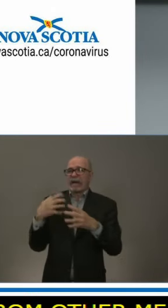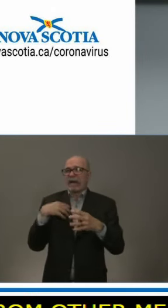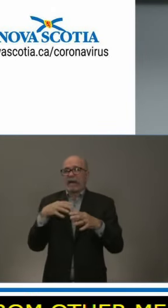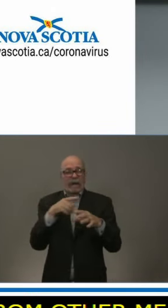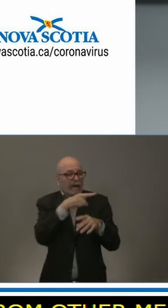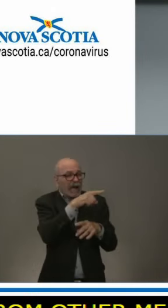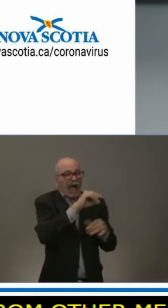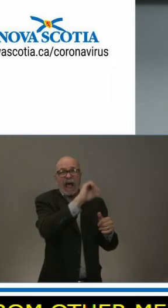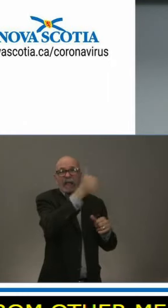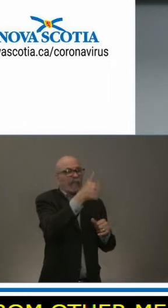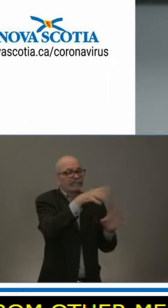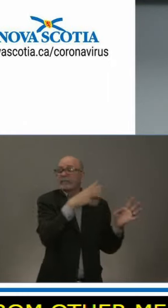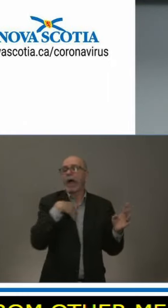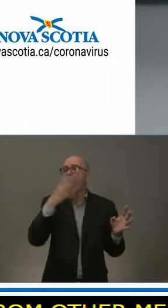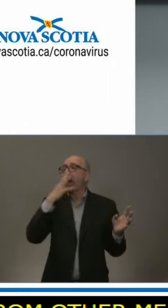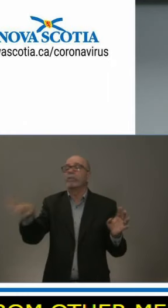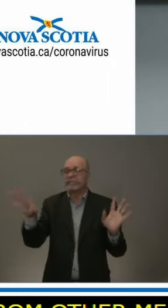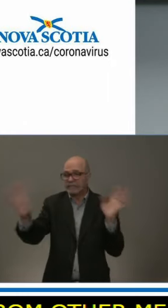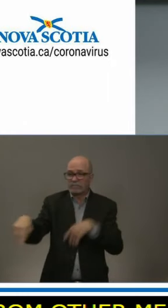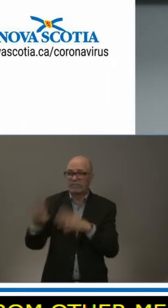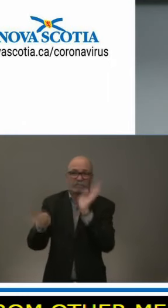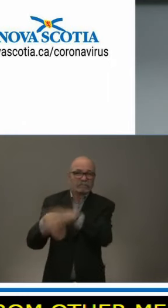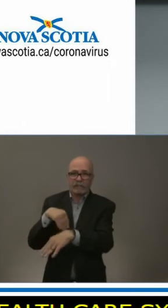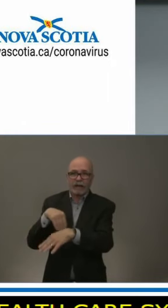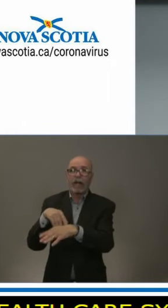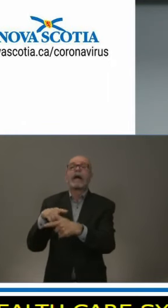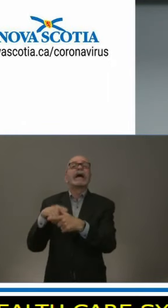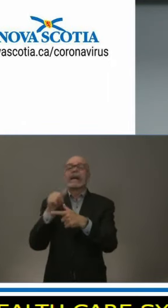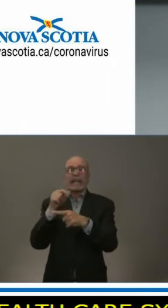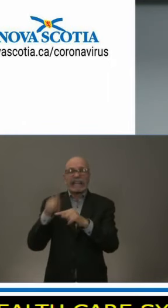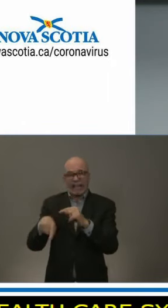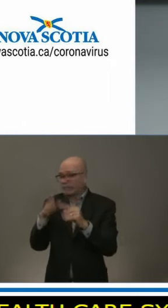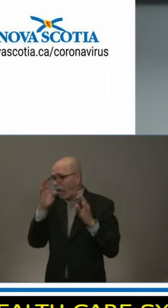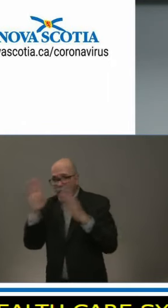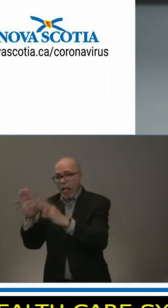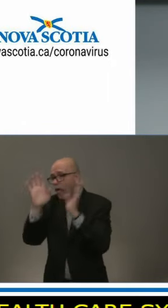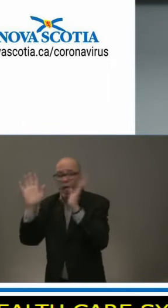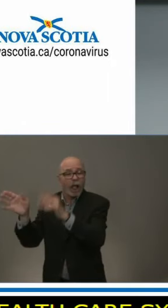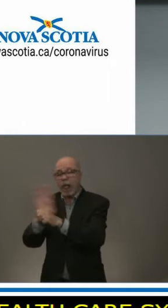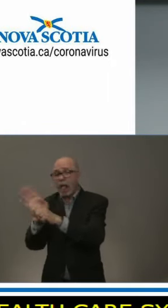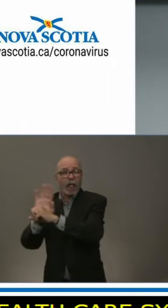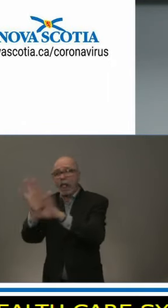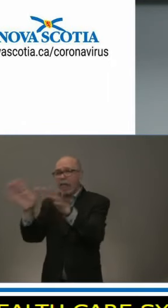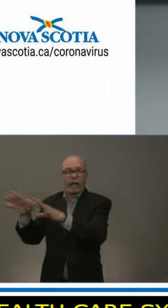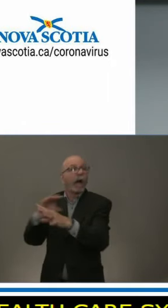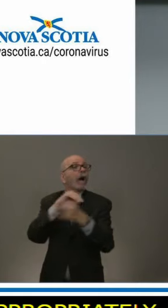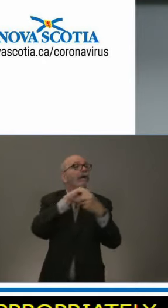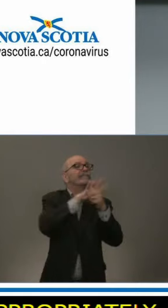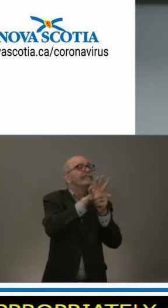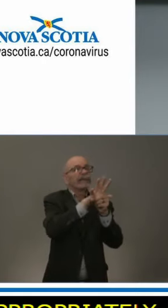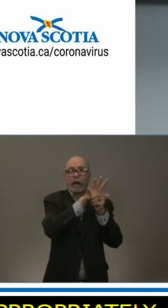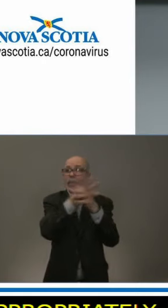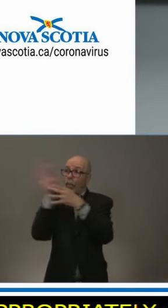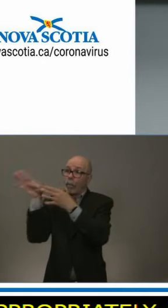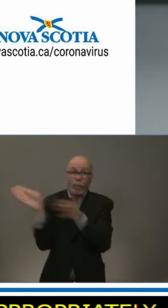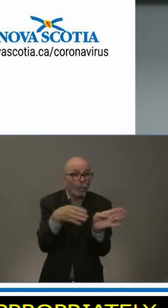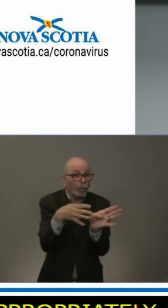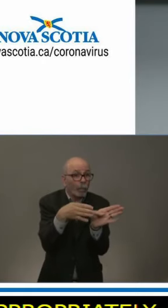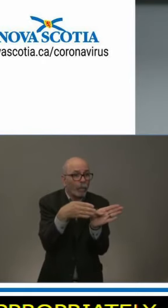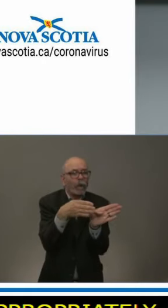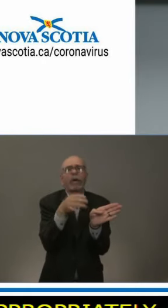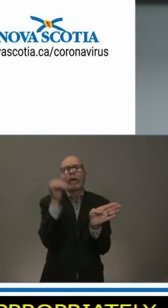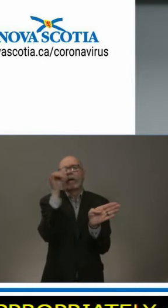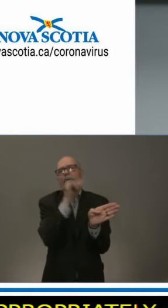necessary. It's why we are putting in place, and it's not just Nova Scotia, it's across Canada and around the globe,